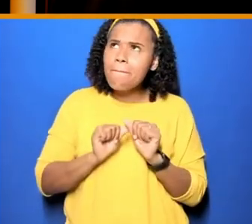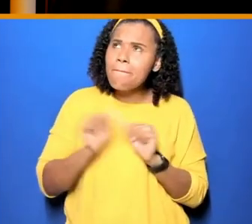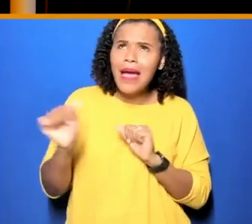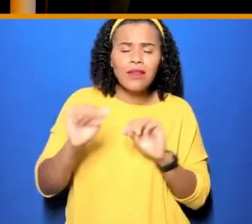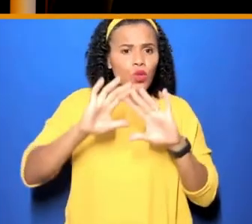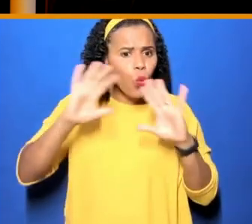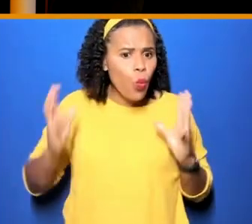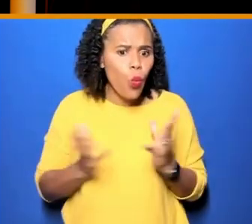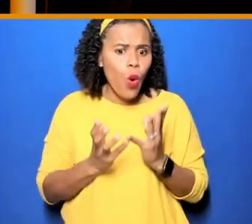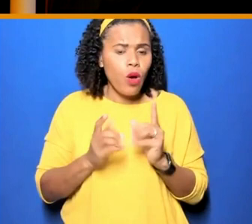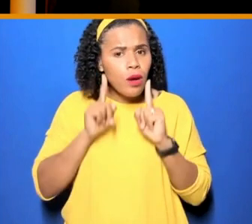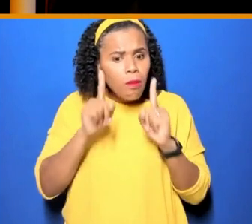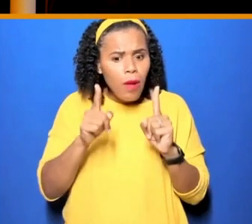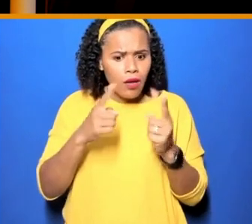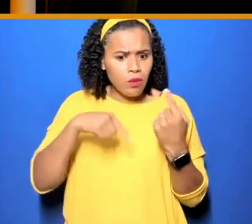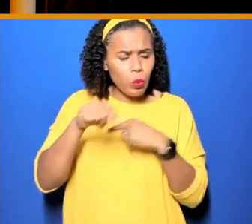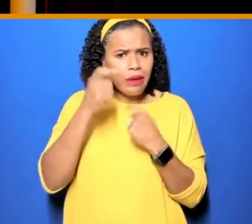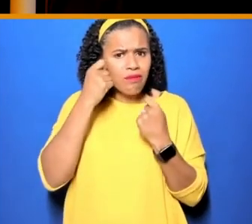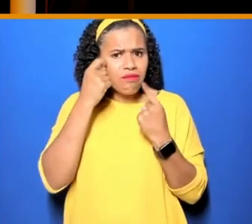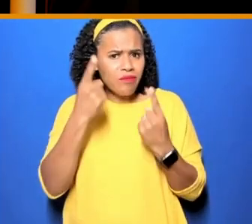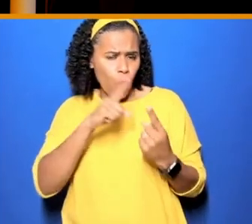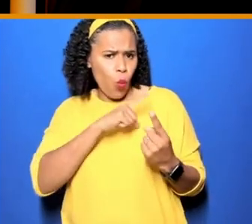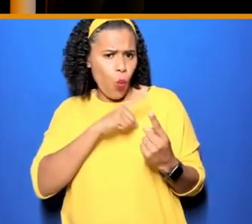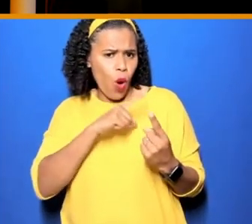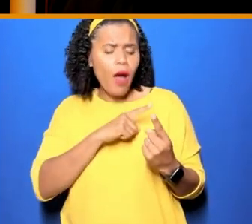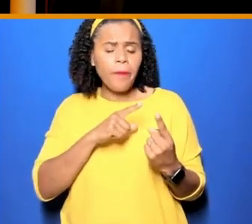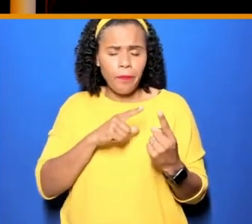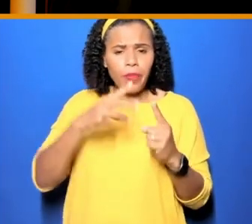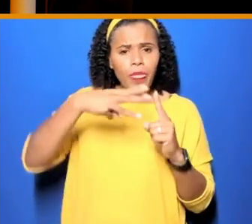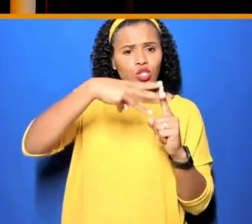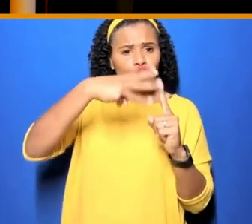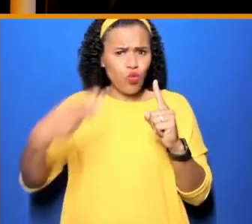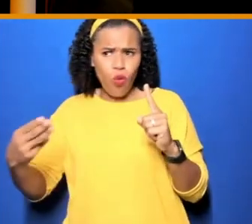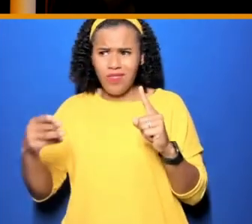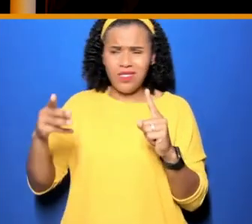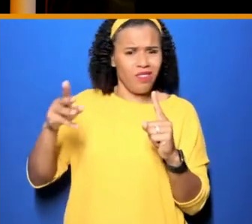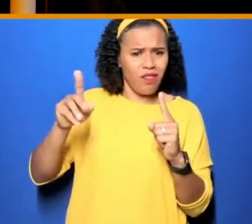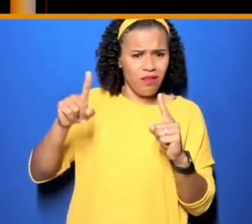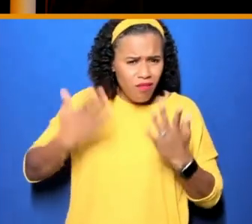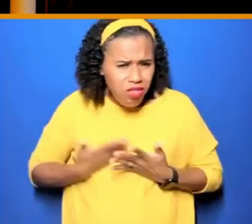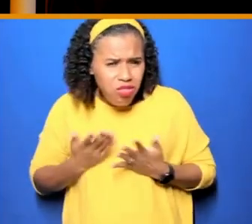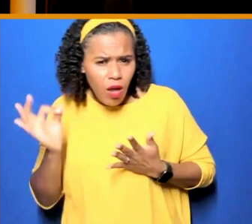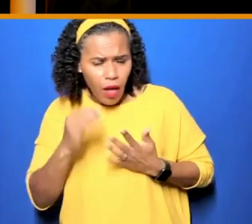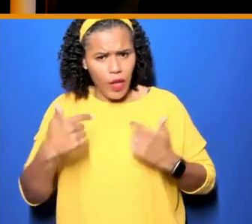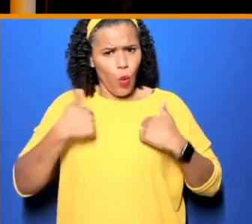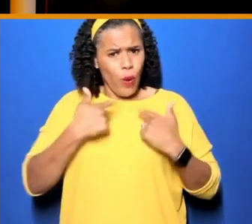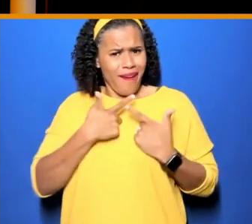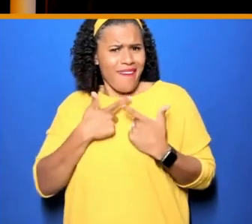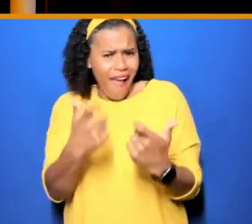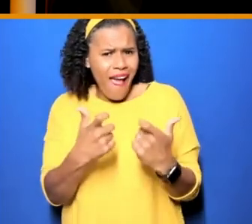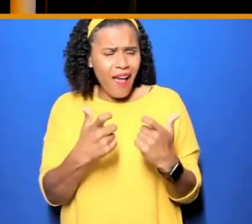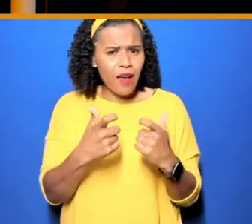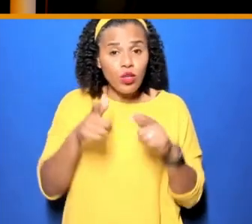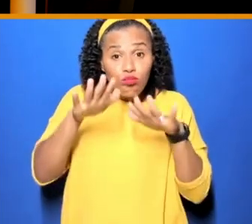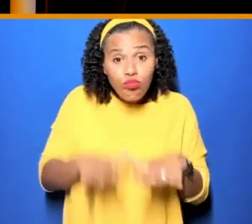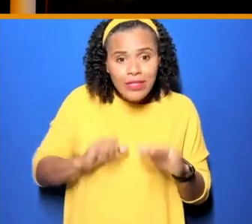we understand why that is the case, and unlike the Tories, we care. You see, British farming is the best in the world because, unlike so many